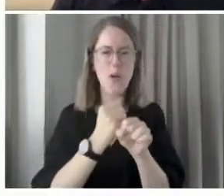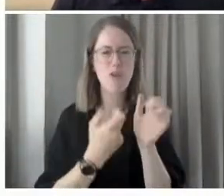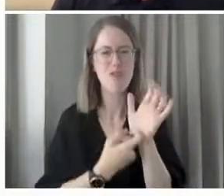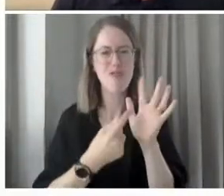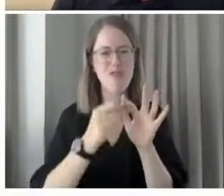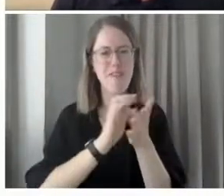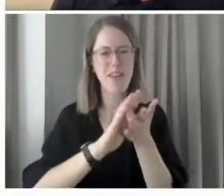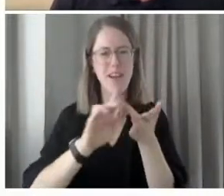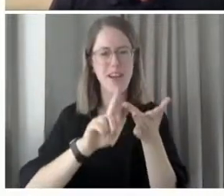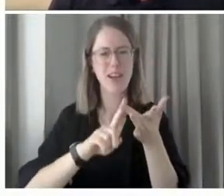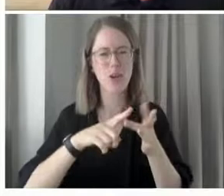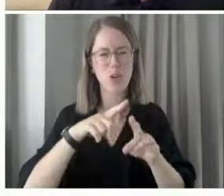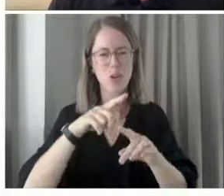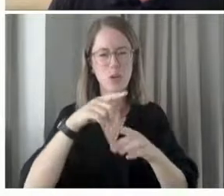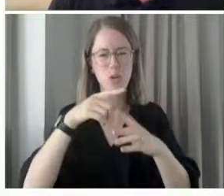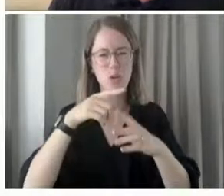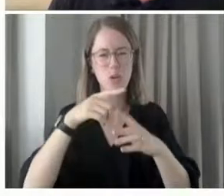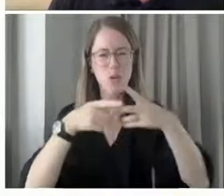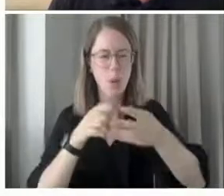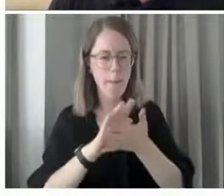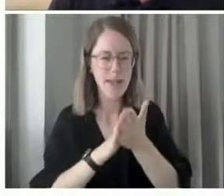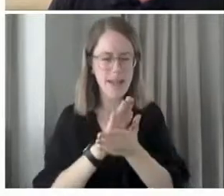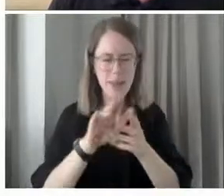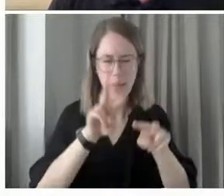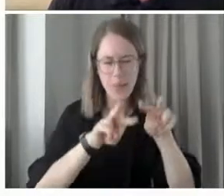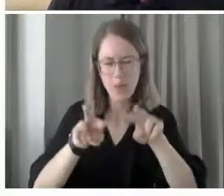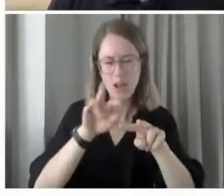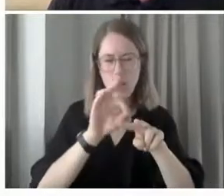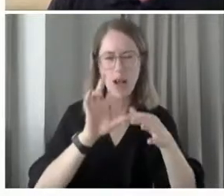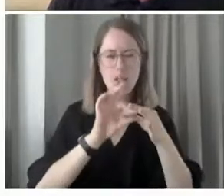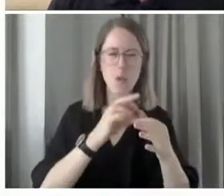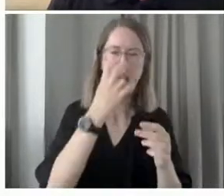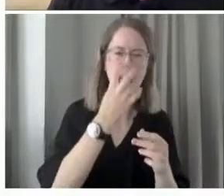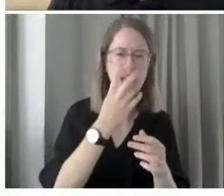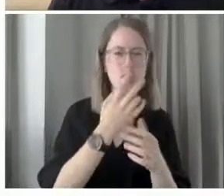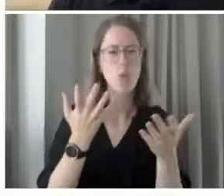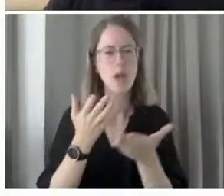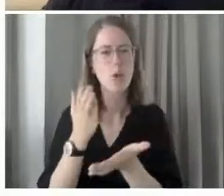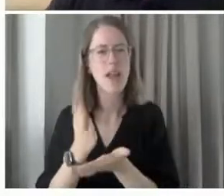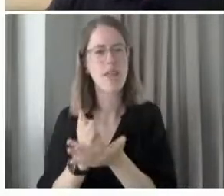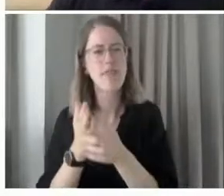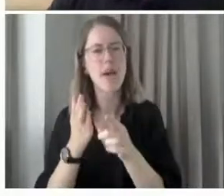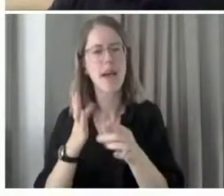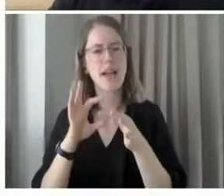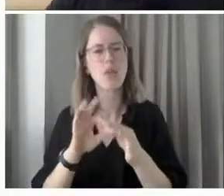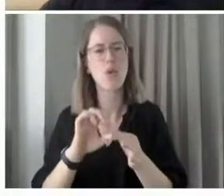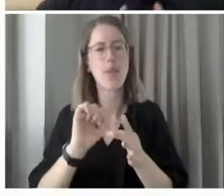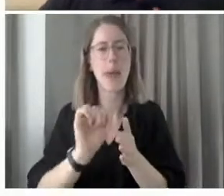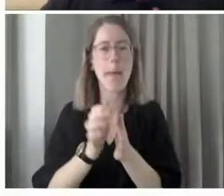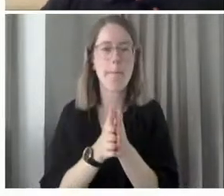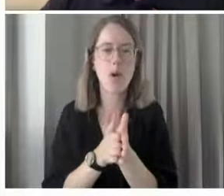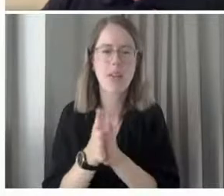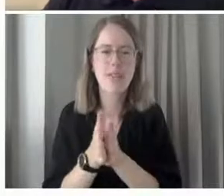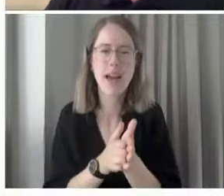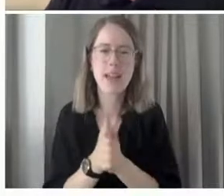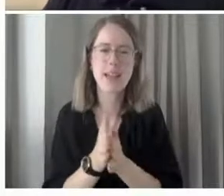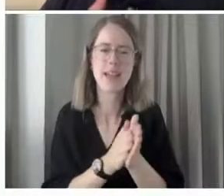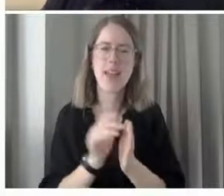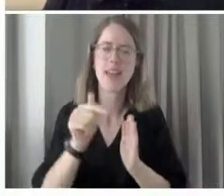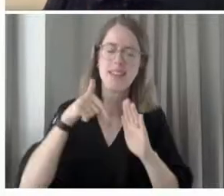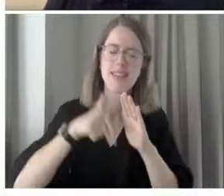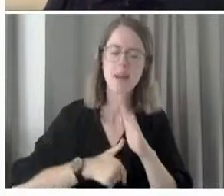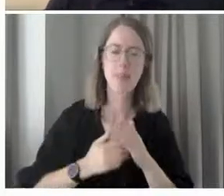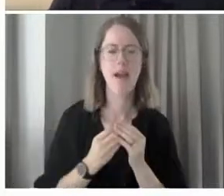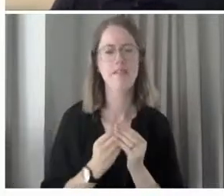it profiles people not by how old they are or where they live, but by their motivations, their deep-seated values